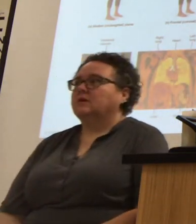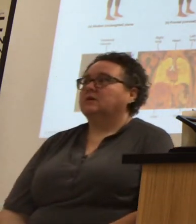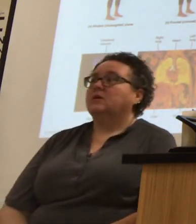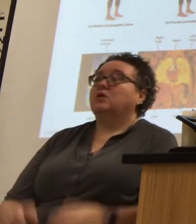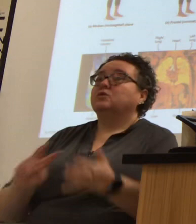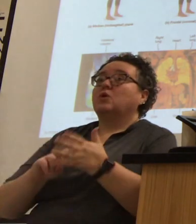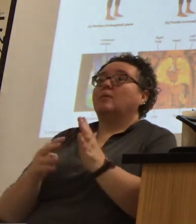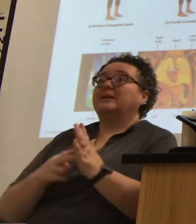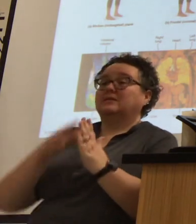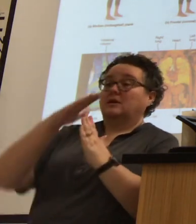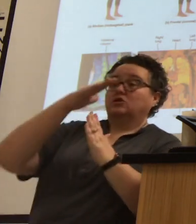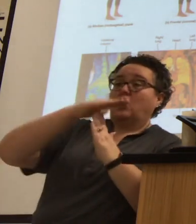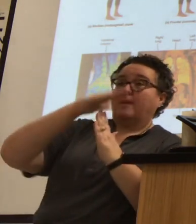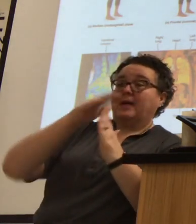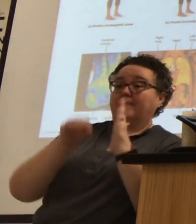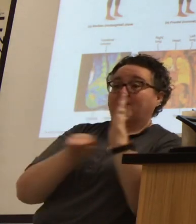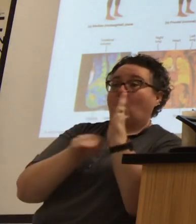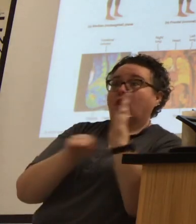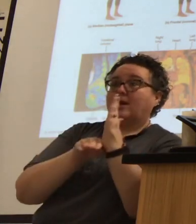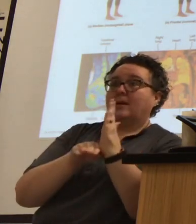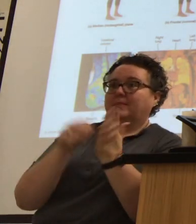and bottom pieces?